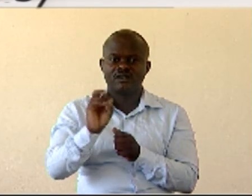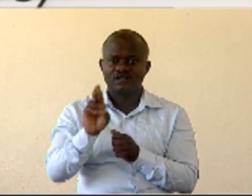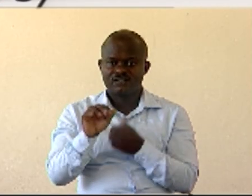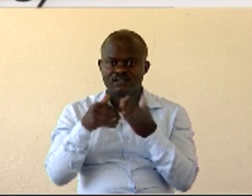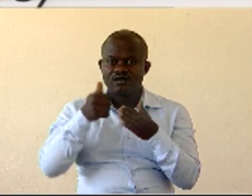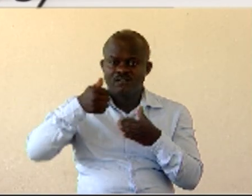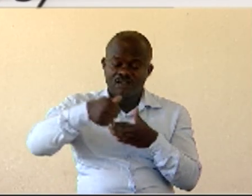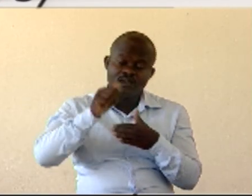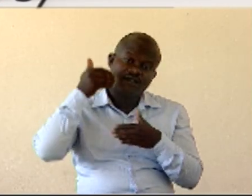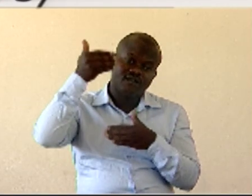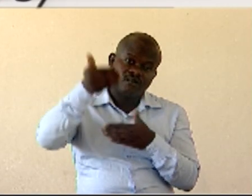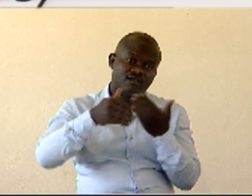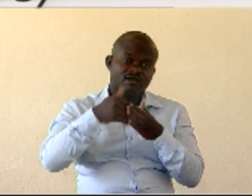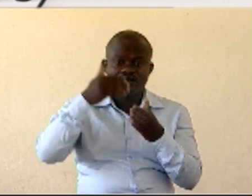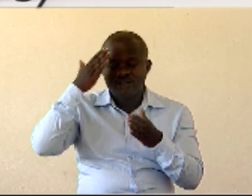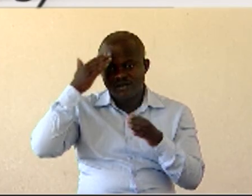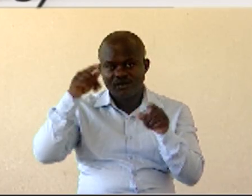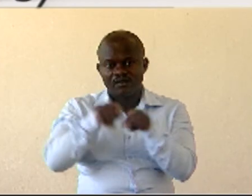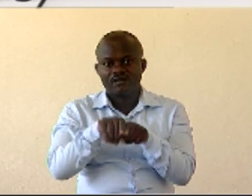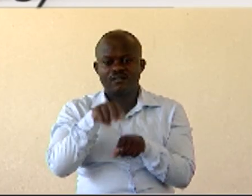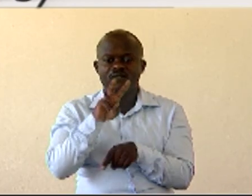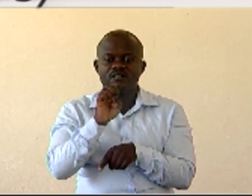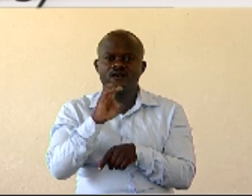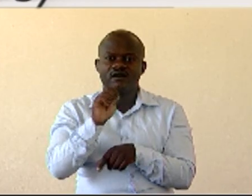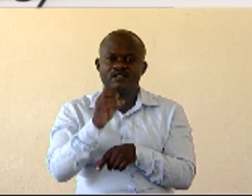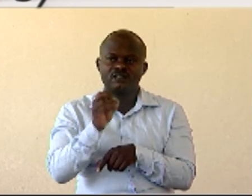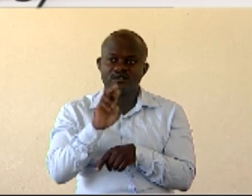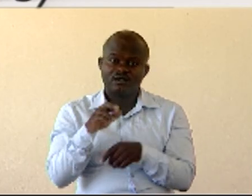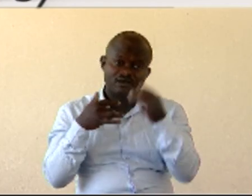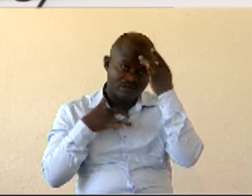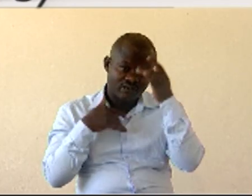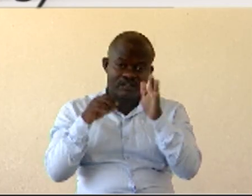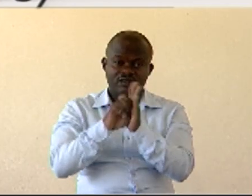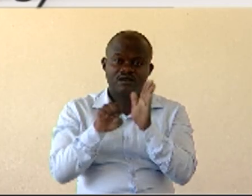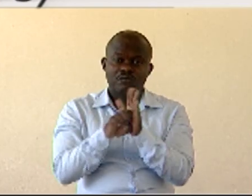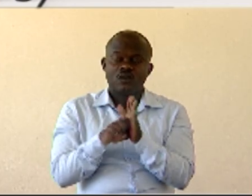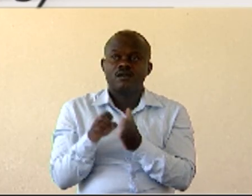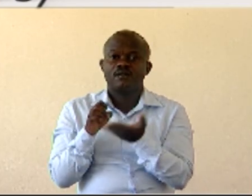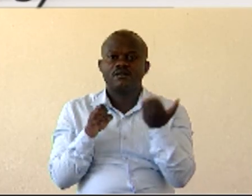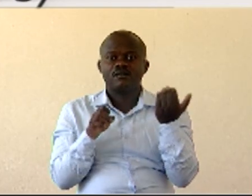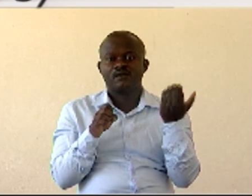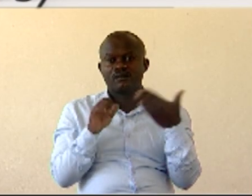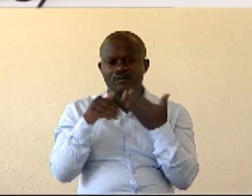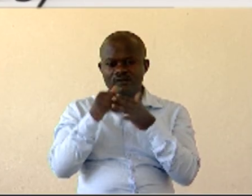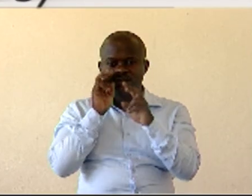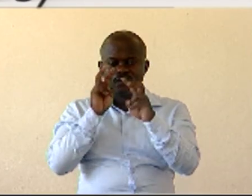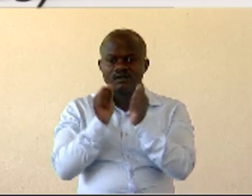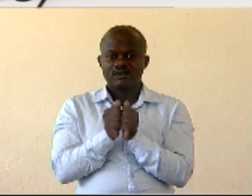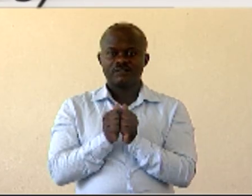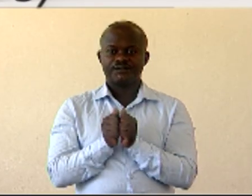These are therefore known as what you call vector-borne diseases. For example, sleeping sickness.